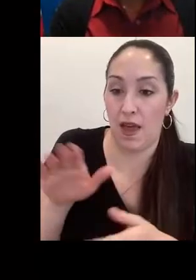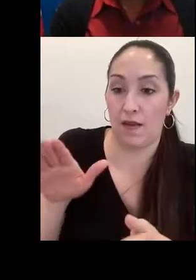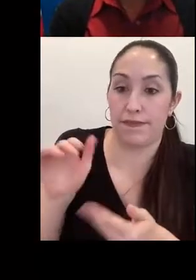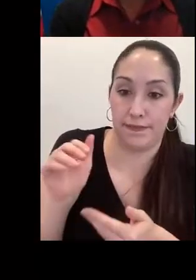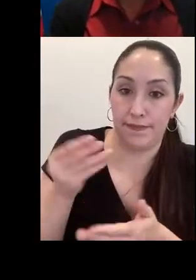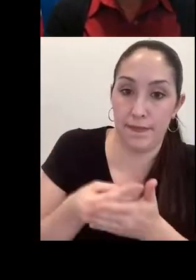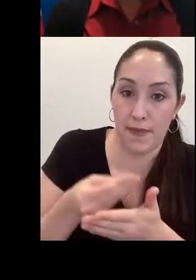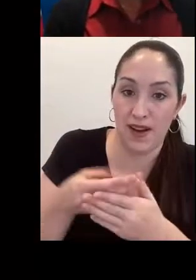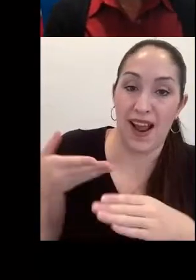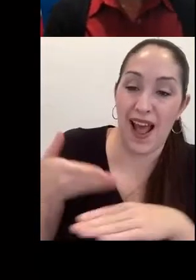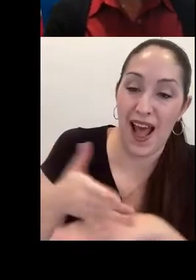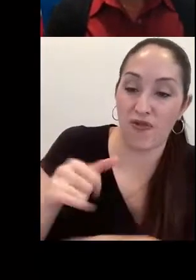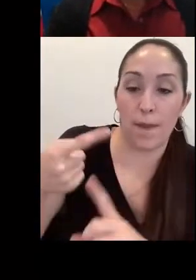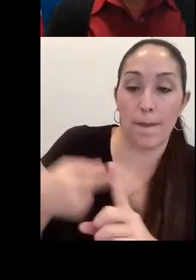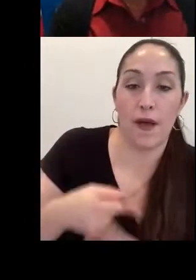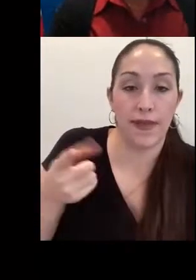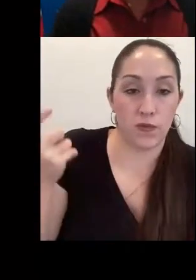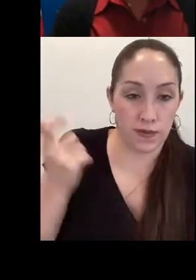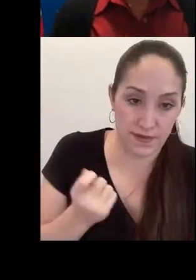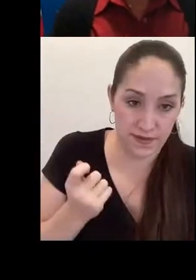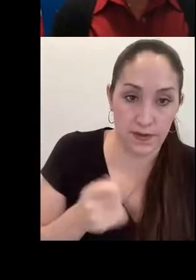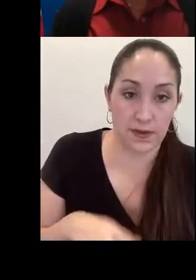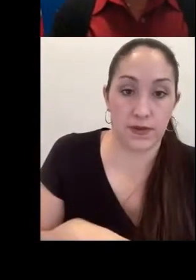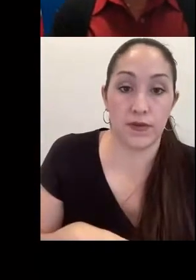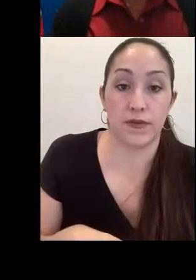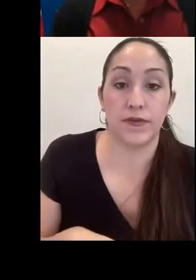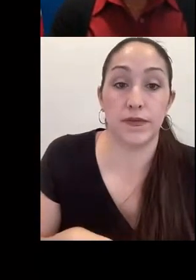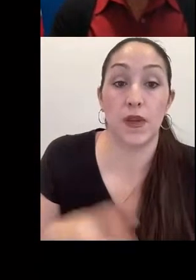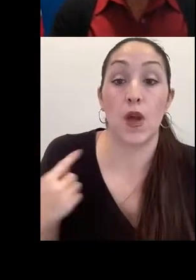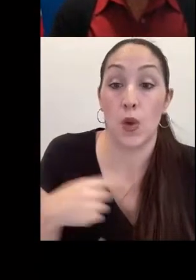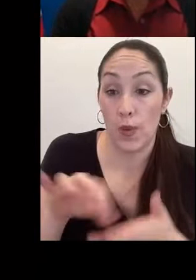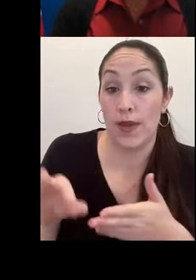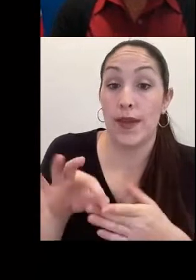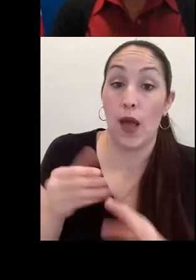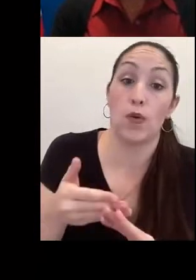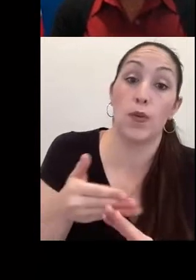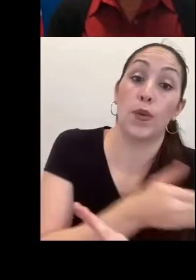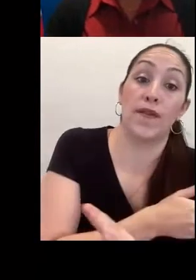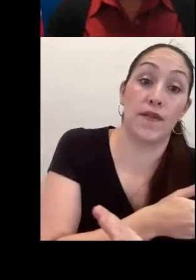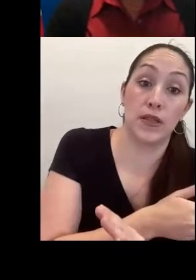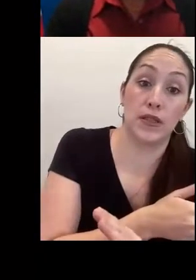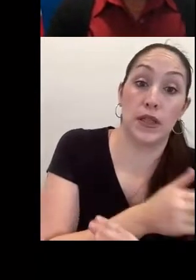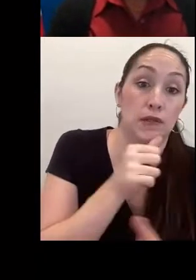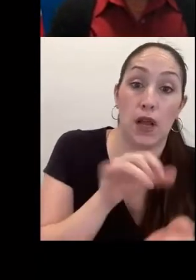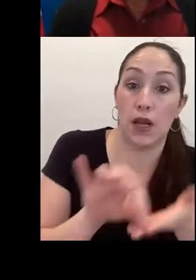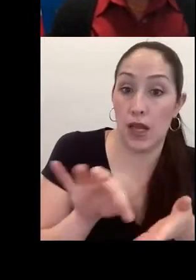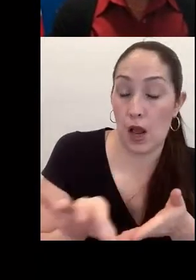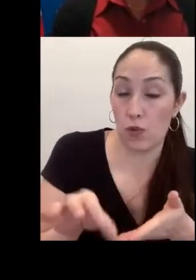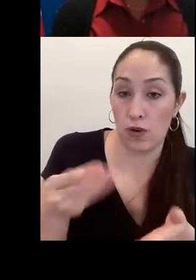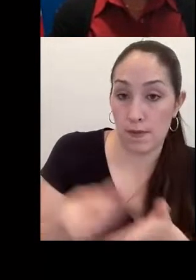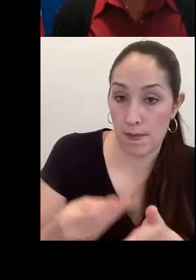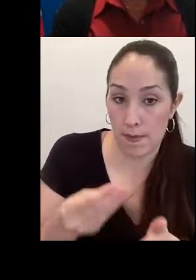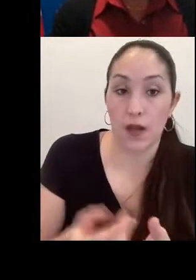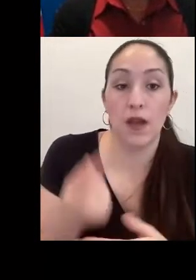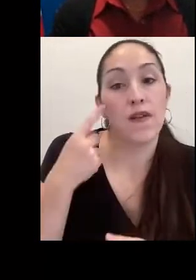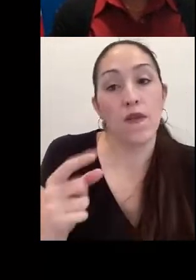We count previously excluded distributions used for a non-qualified purpose or